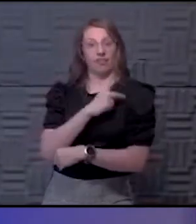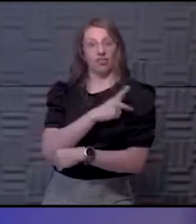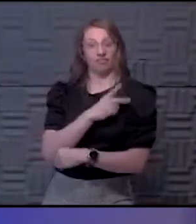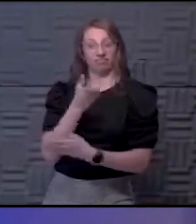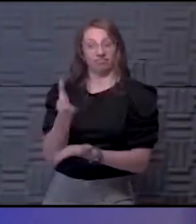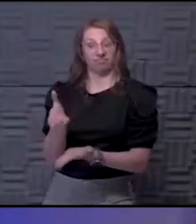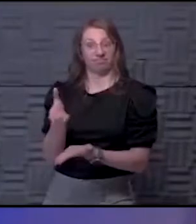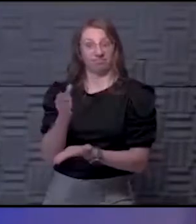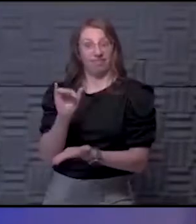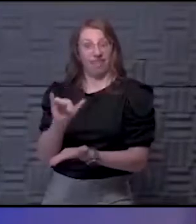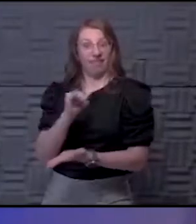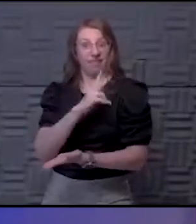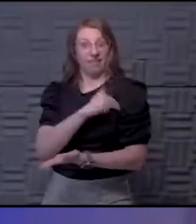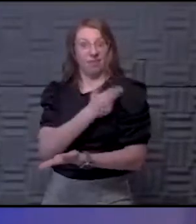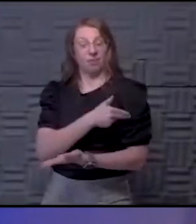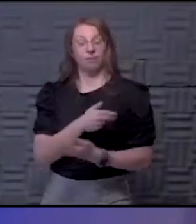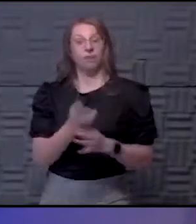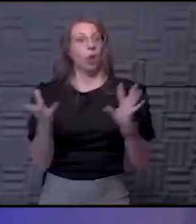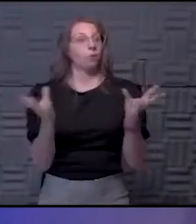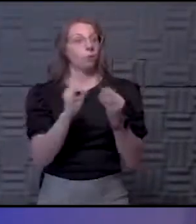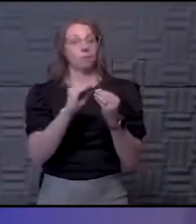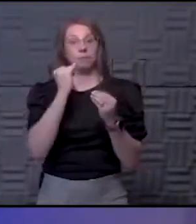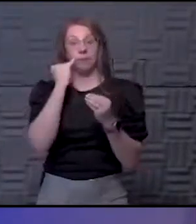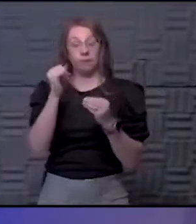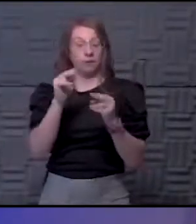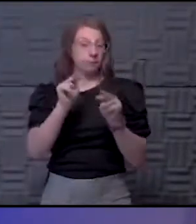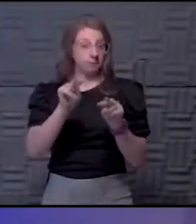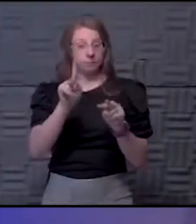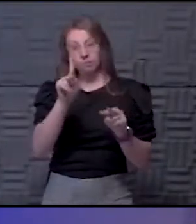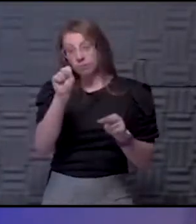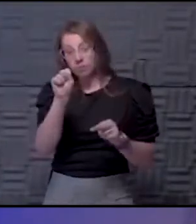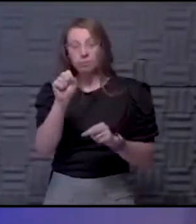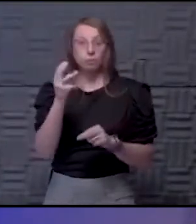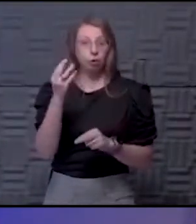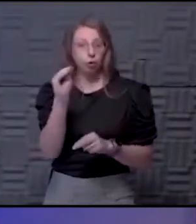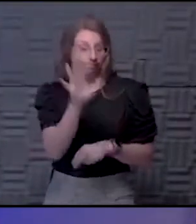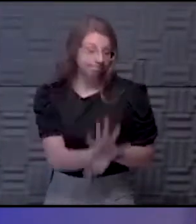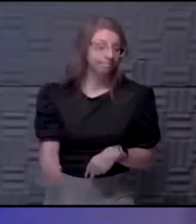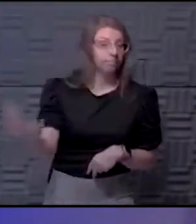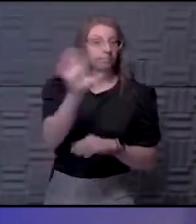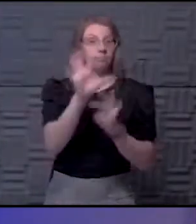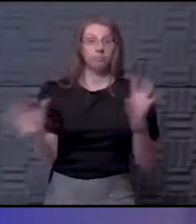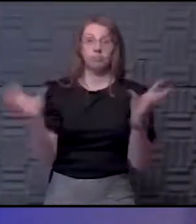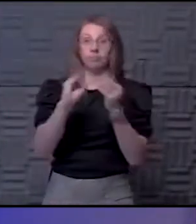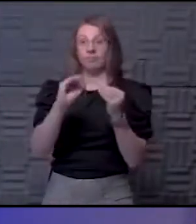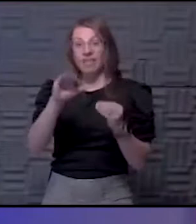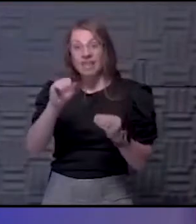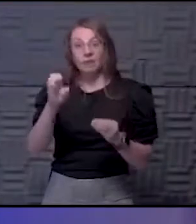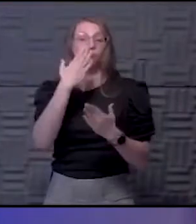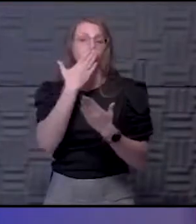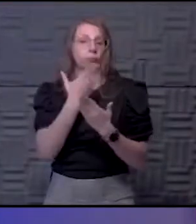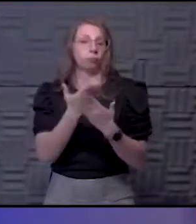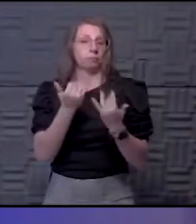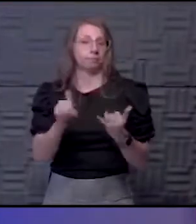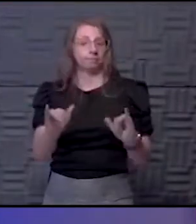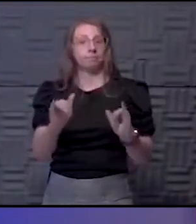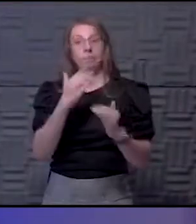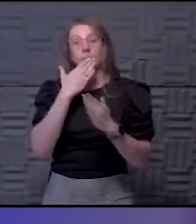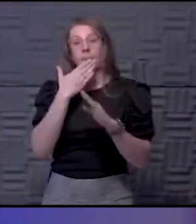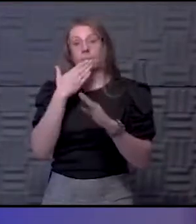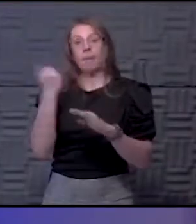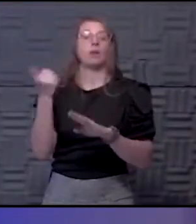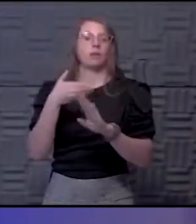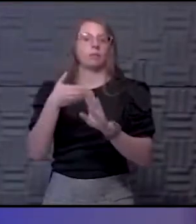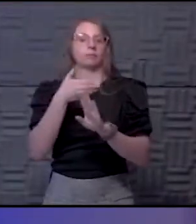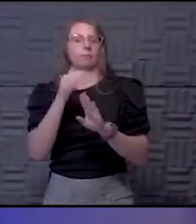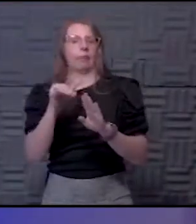So I think overall, if we are looking at the state of Kansas and Missouri, total cases are good, much better than they have been, much